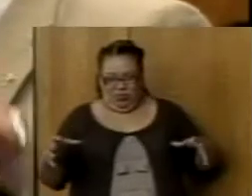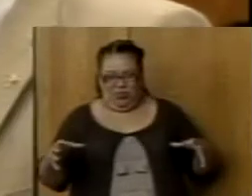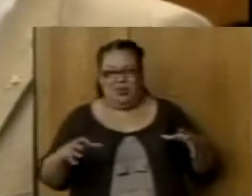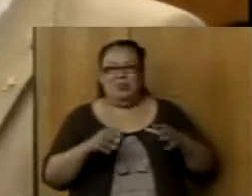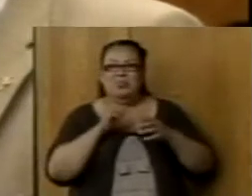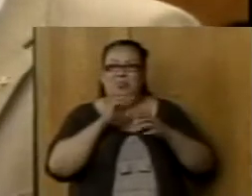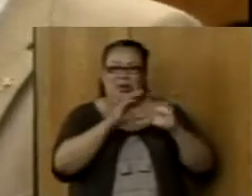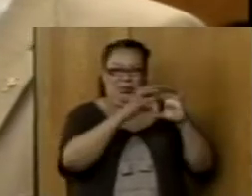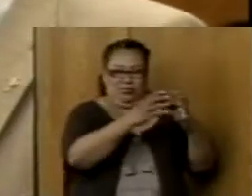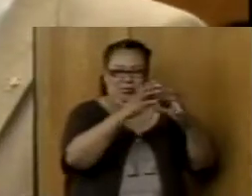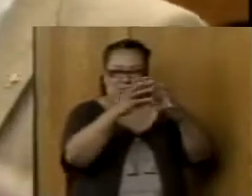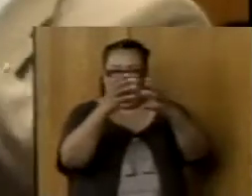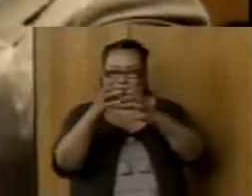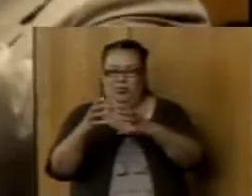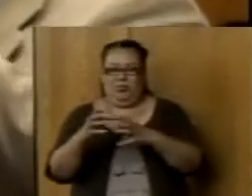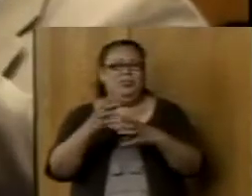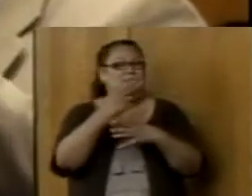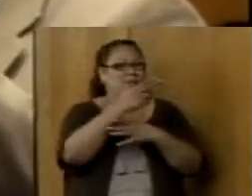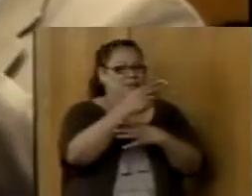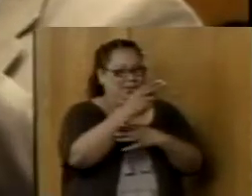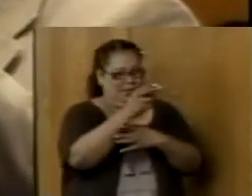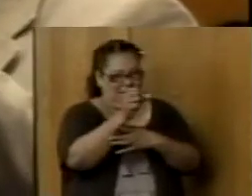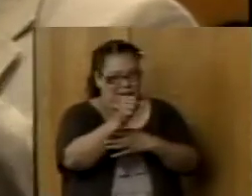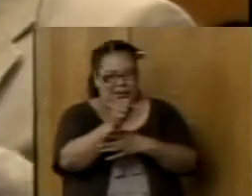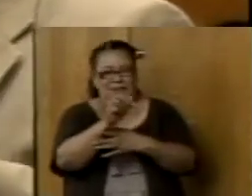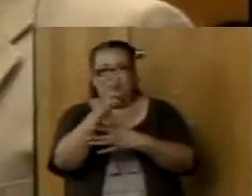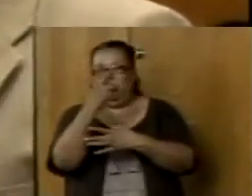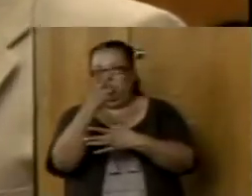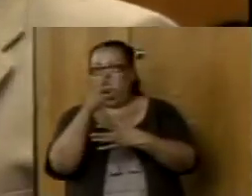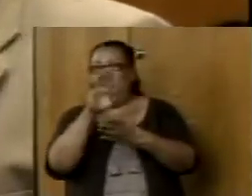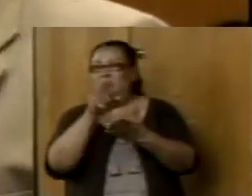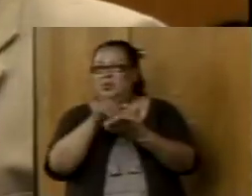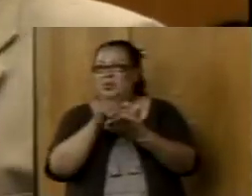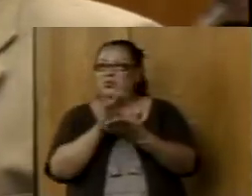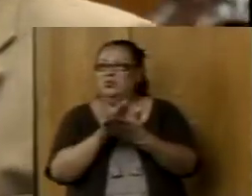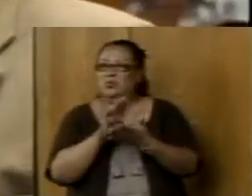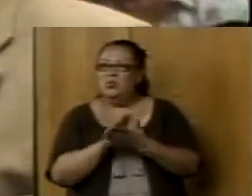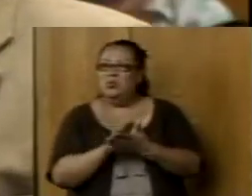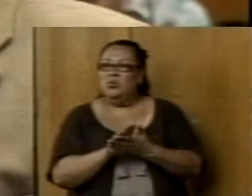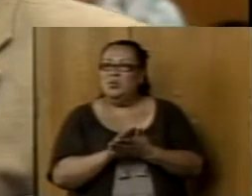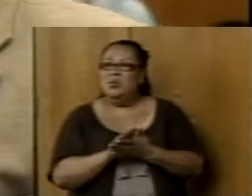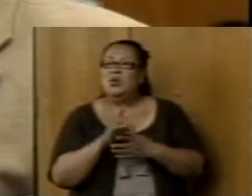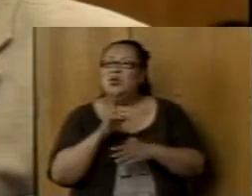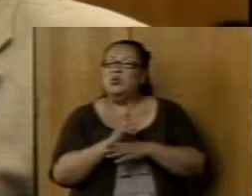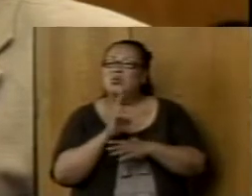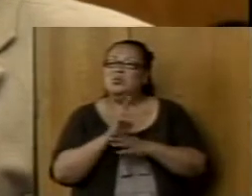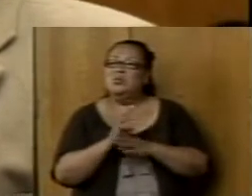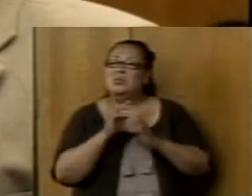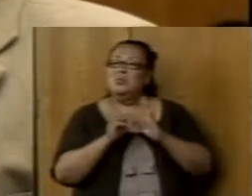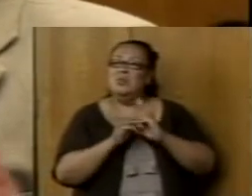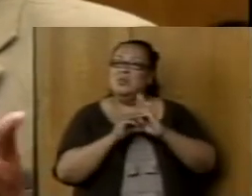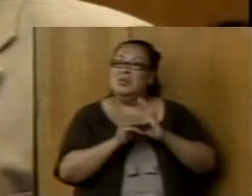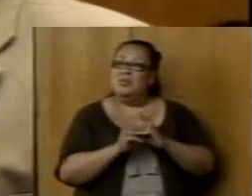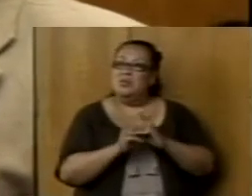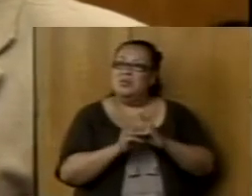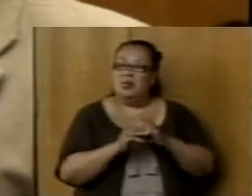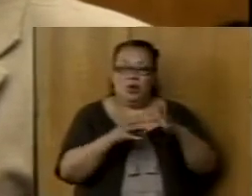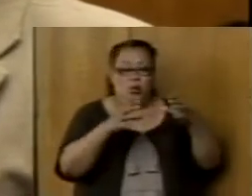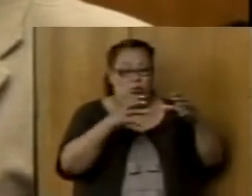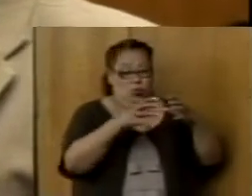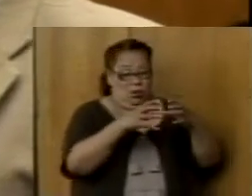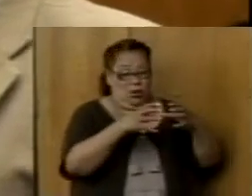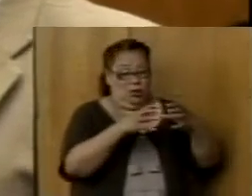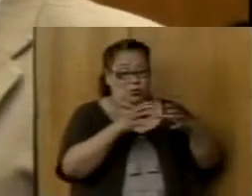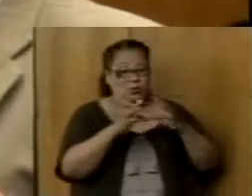schools, i.e. Hanna High School, the 2 middle schools, and the respective elementaries. We simply use that same model to cluster our